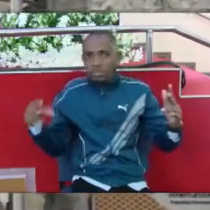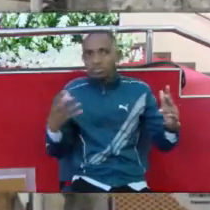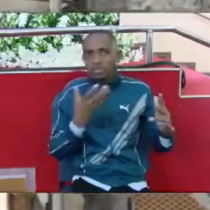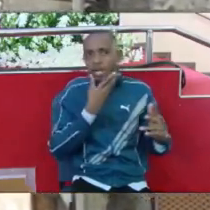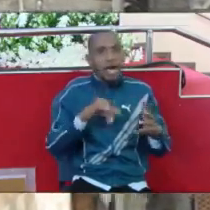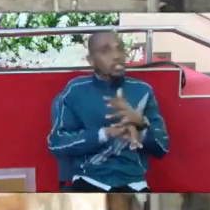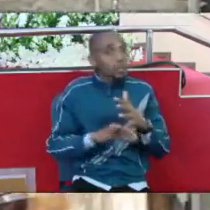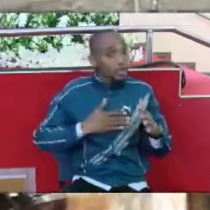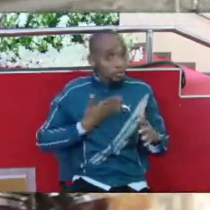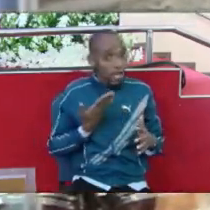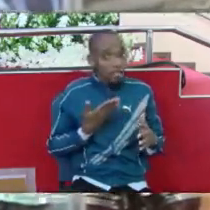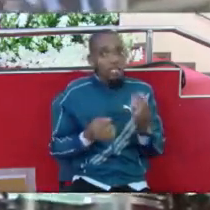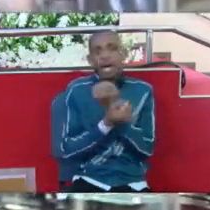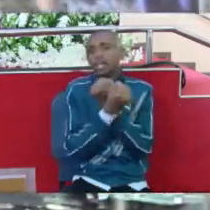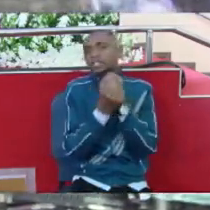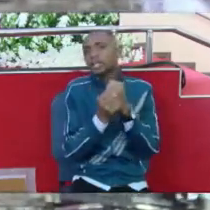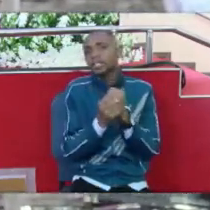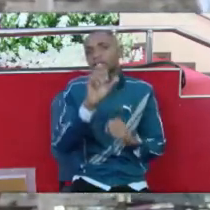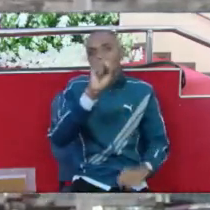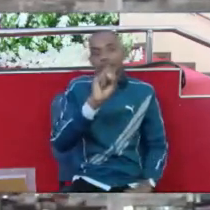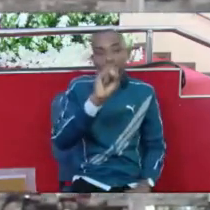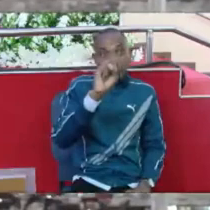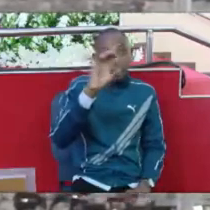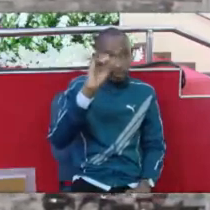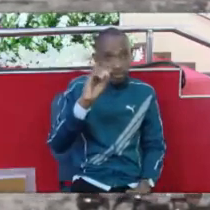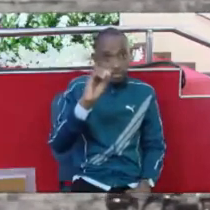I will get 50% of all his earning?